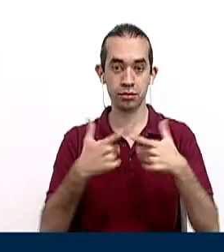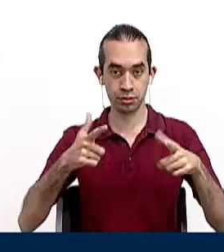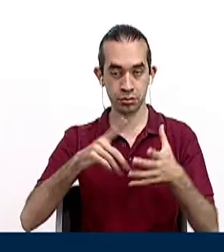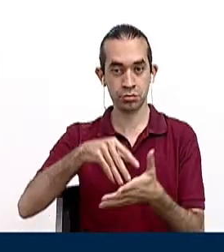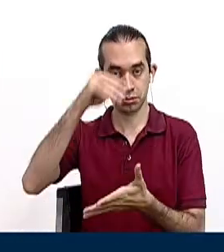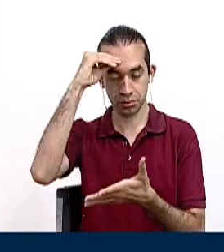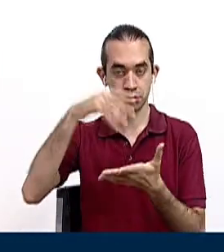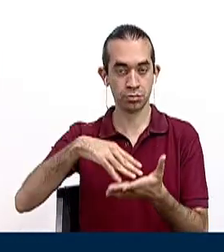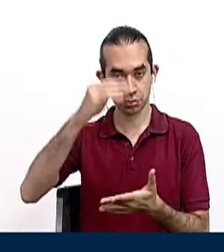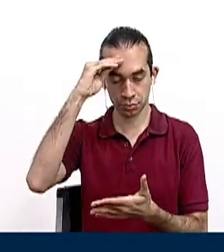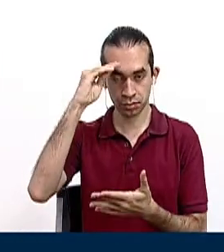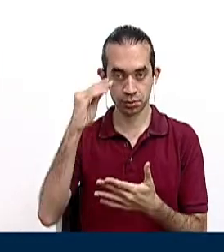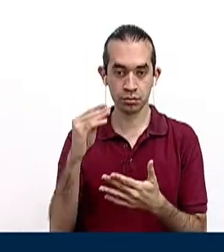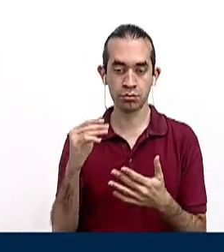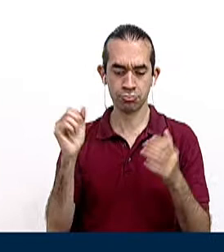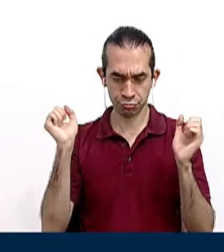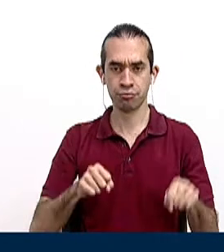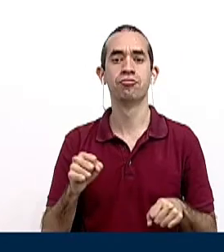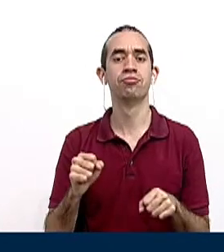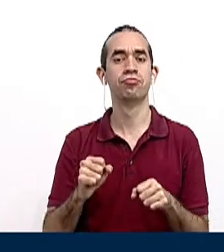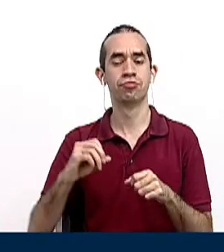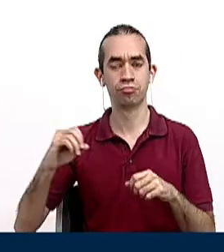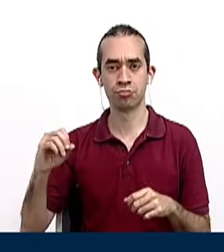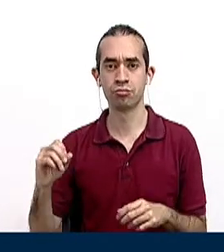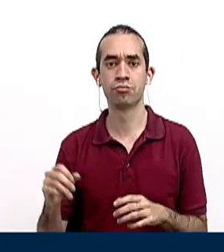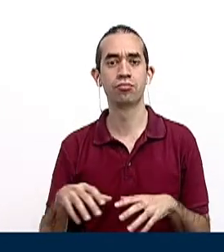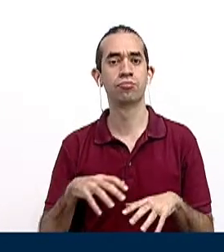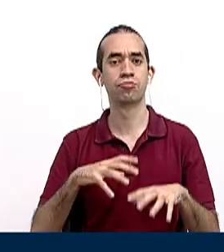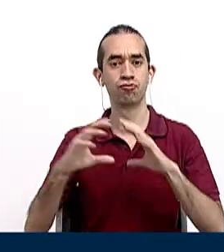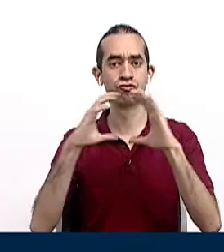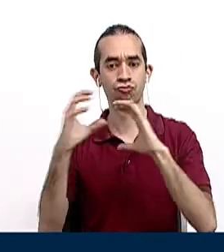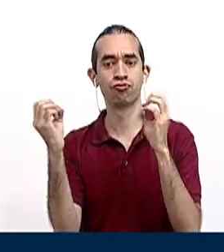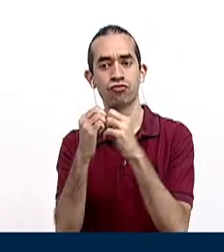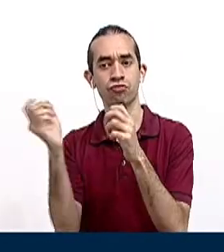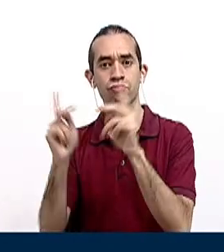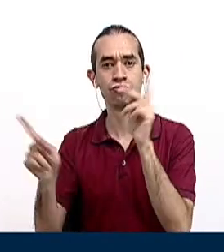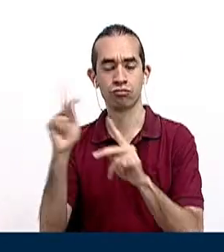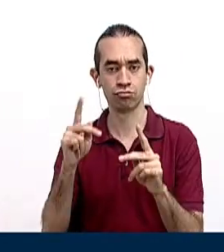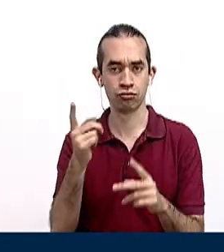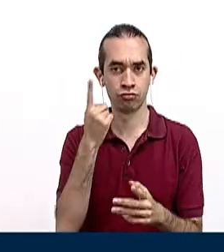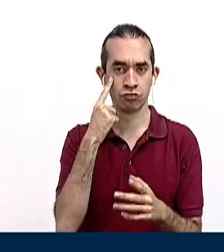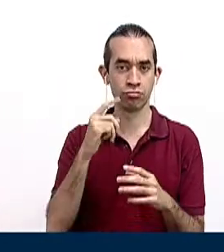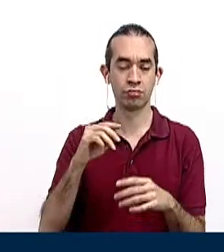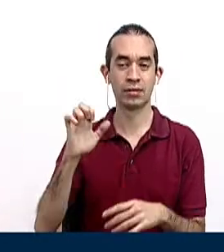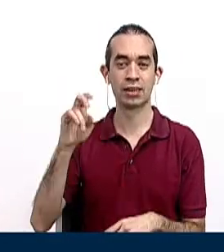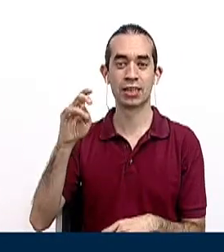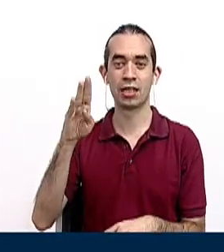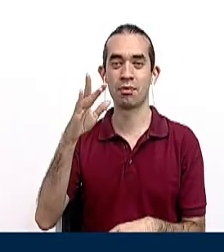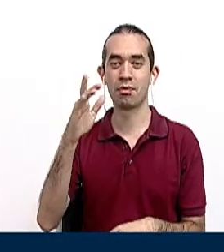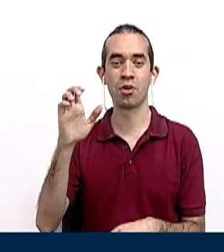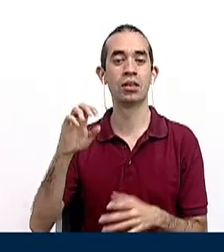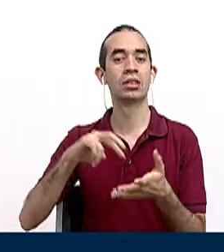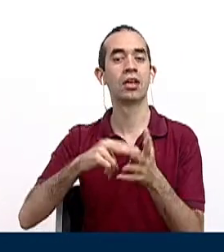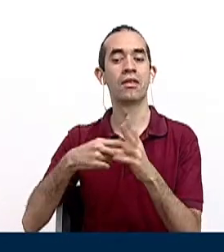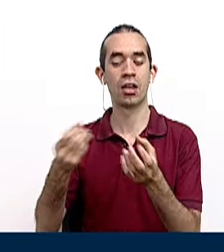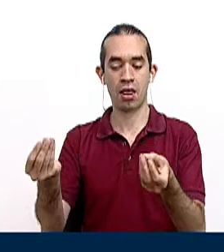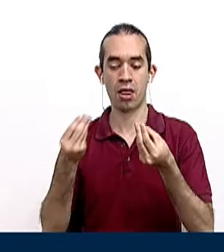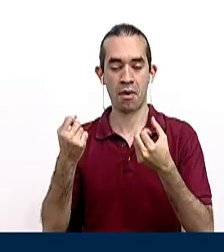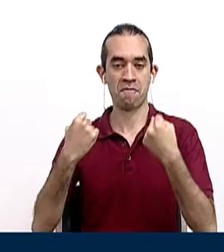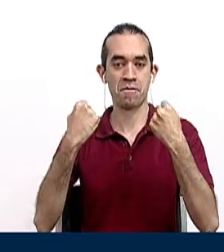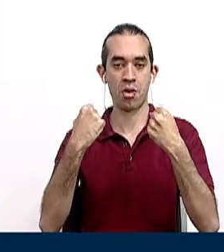language enables us to communicate with more people. You see, enable is that it gives me the power